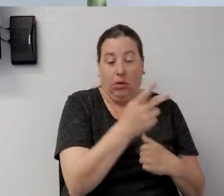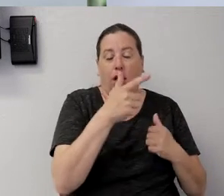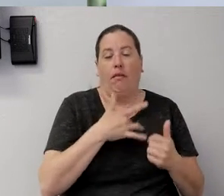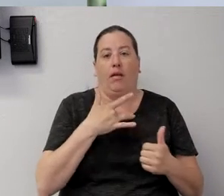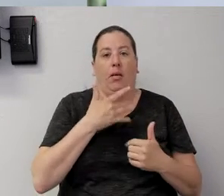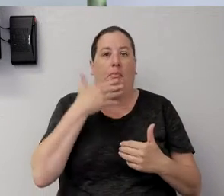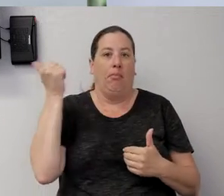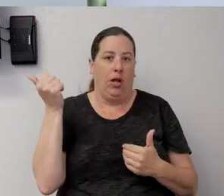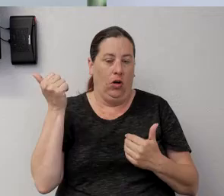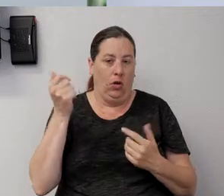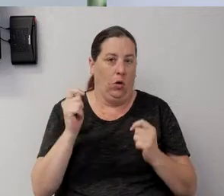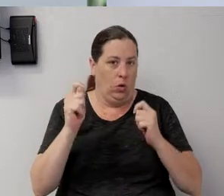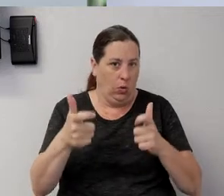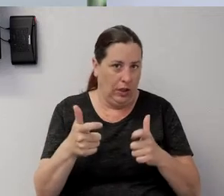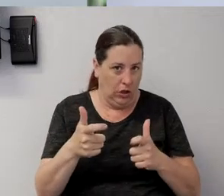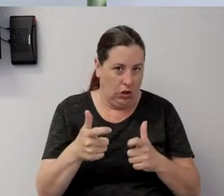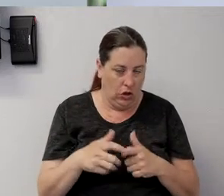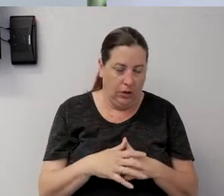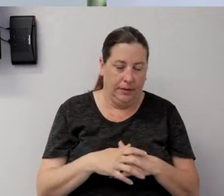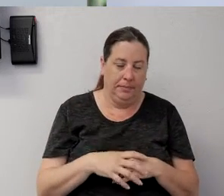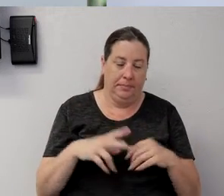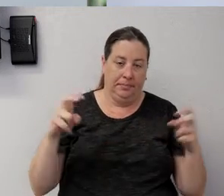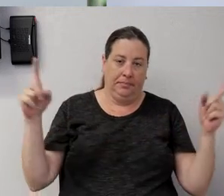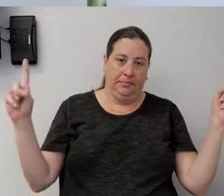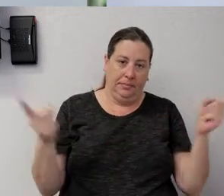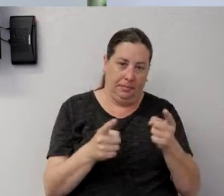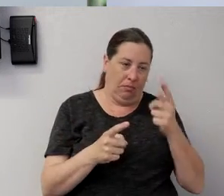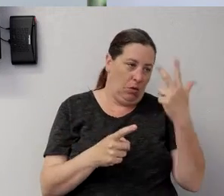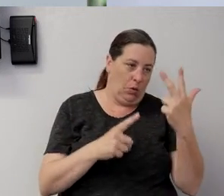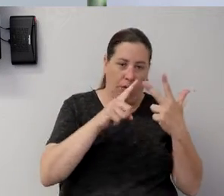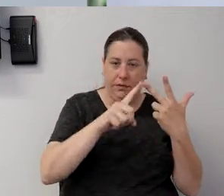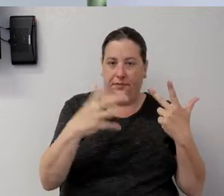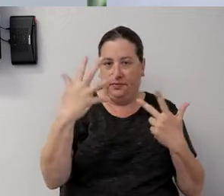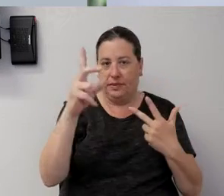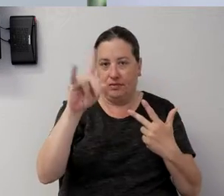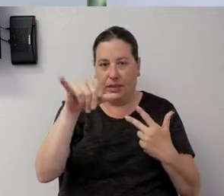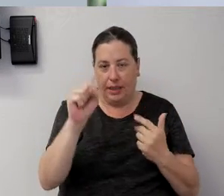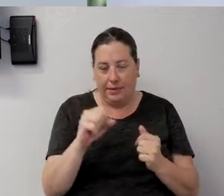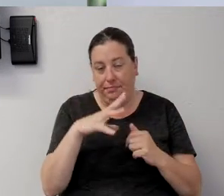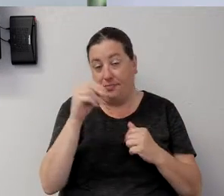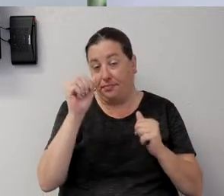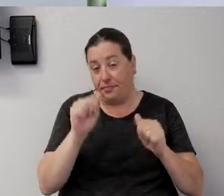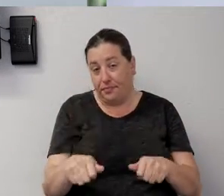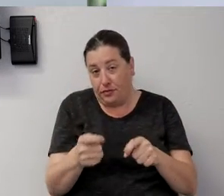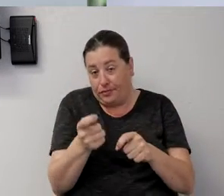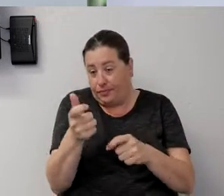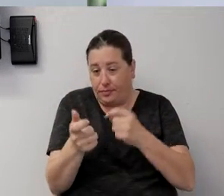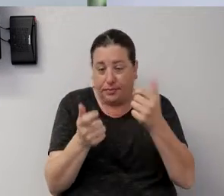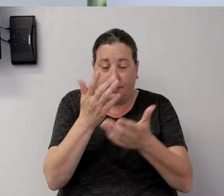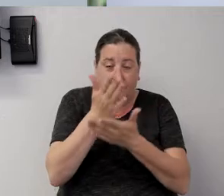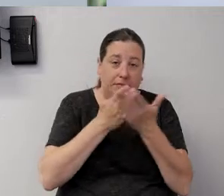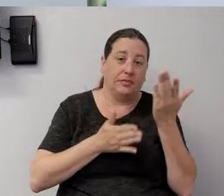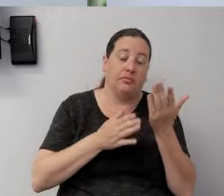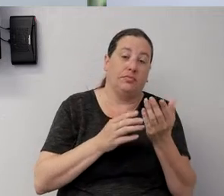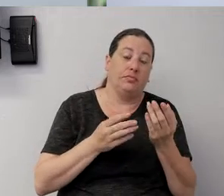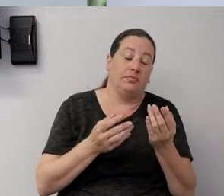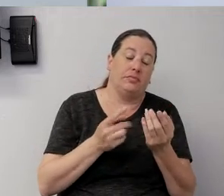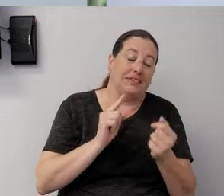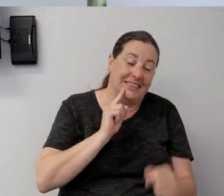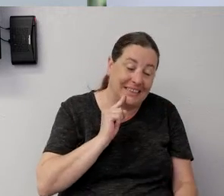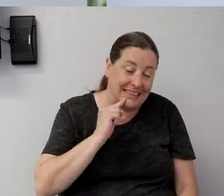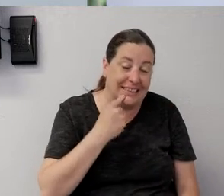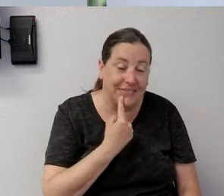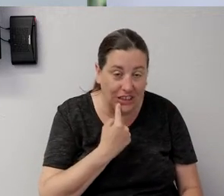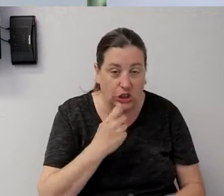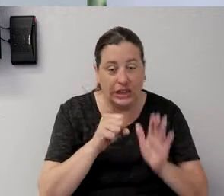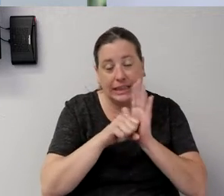4, 5 days and could potentially mitigate, some of the more severe symptoms that patients